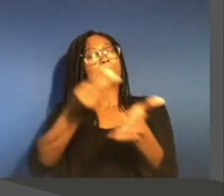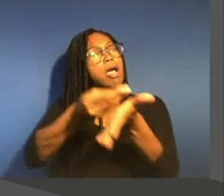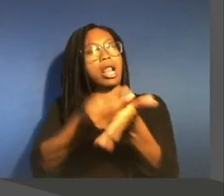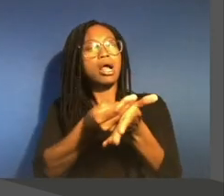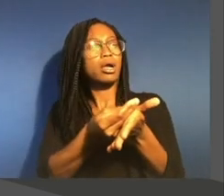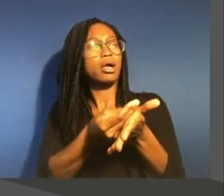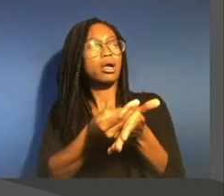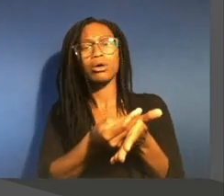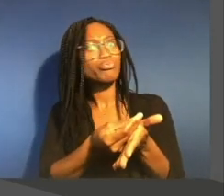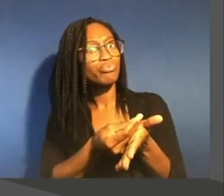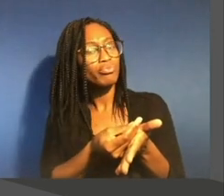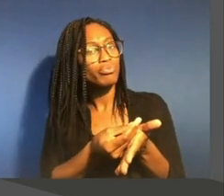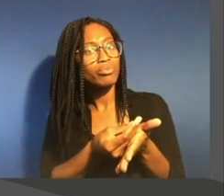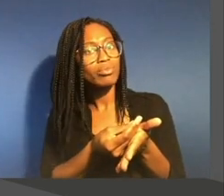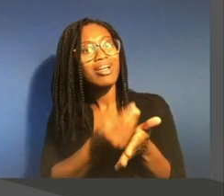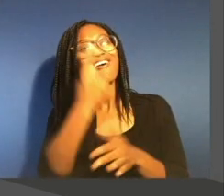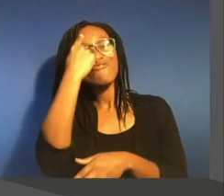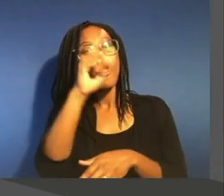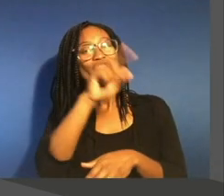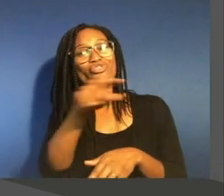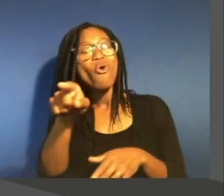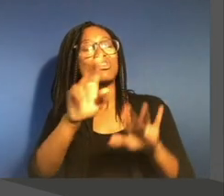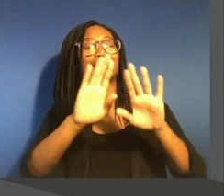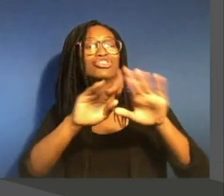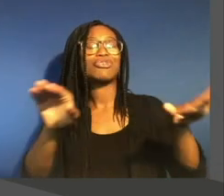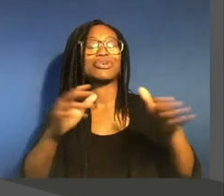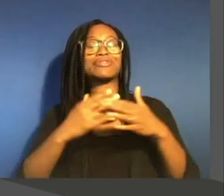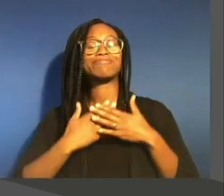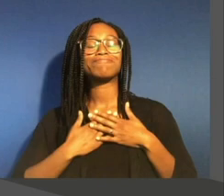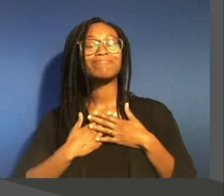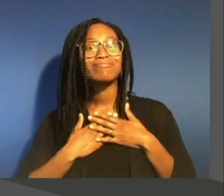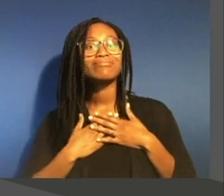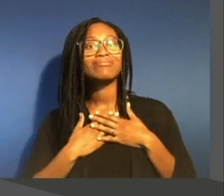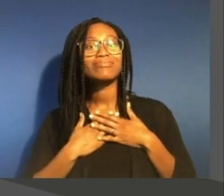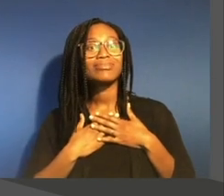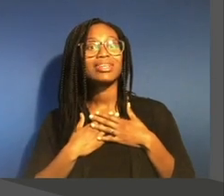kids and those families. The probability of success is